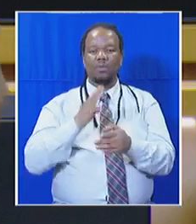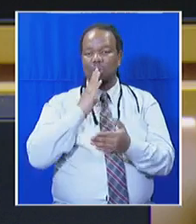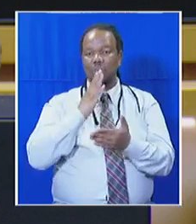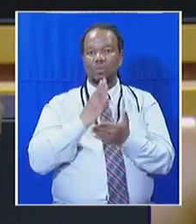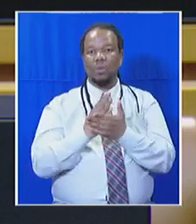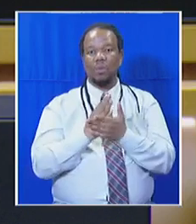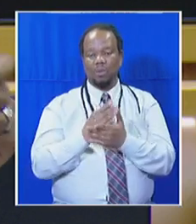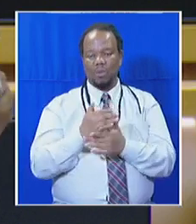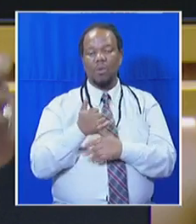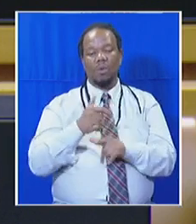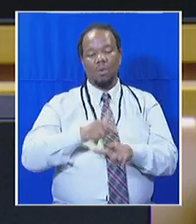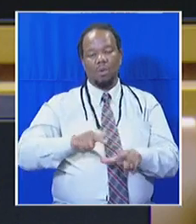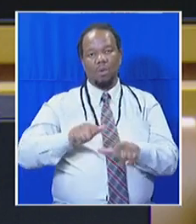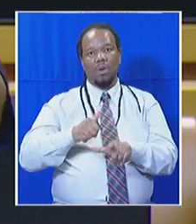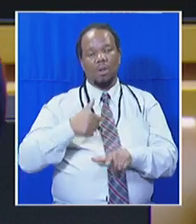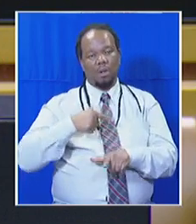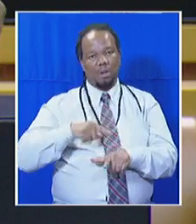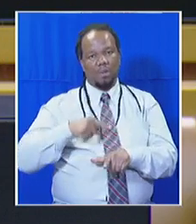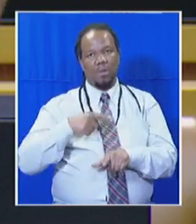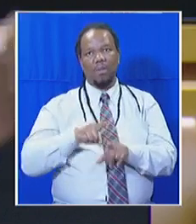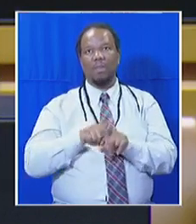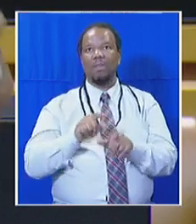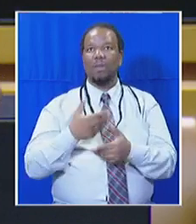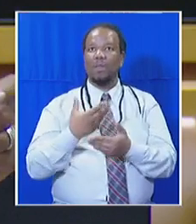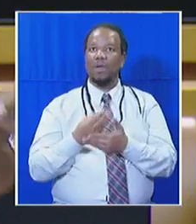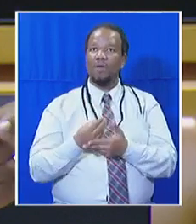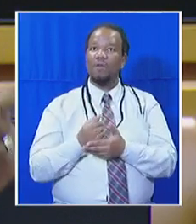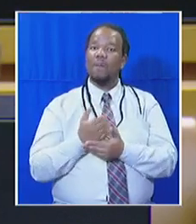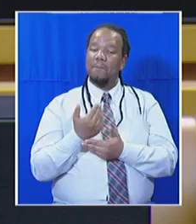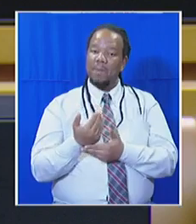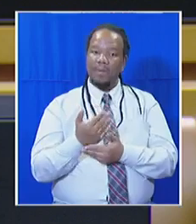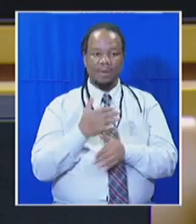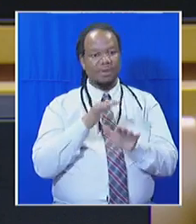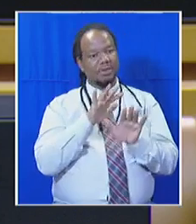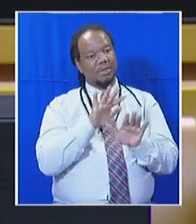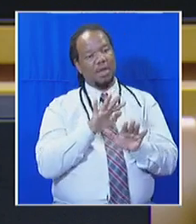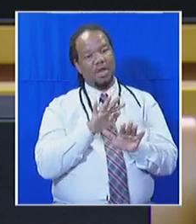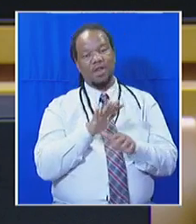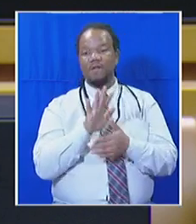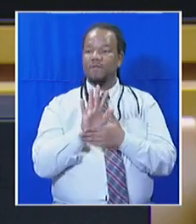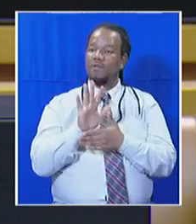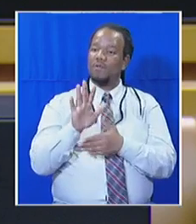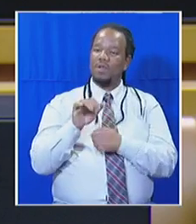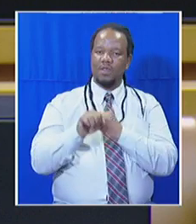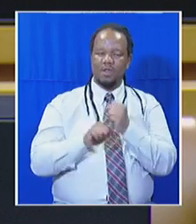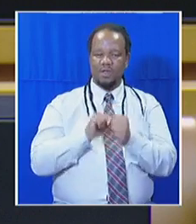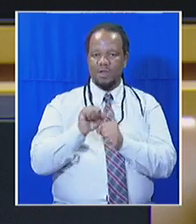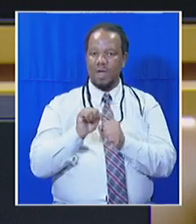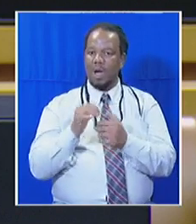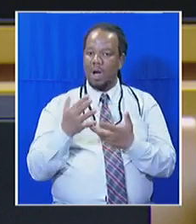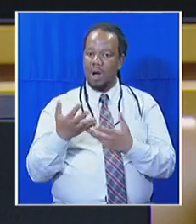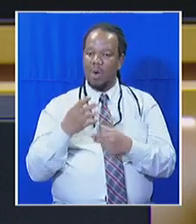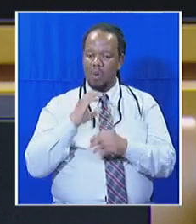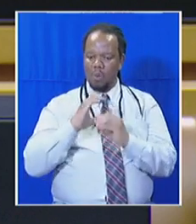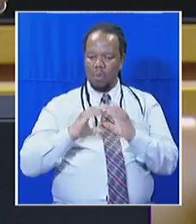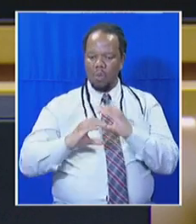are developing their own 10 to 15-year maintenance plans is but part of the interventions that we are